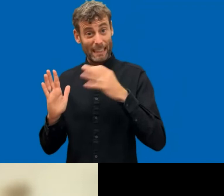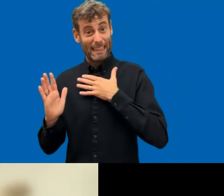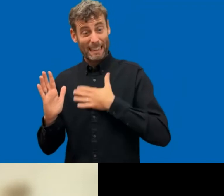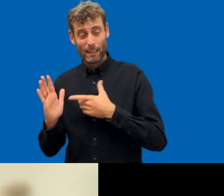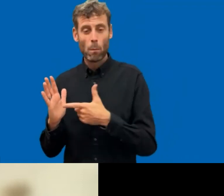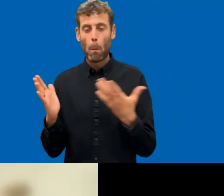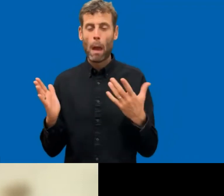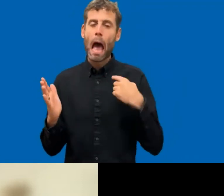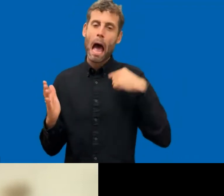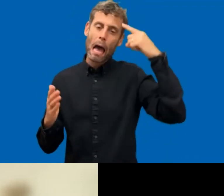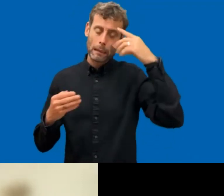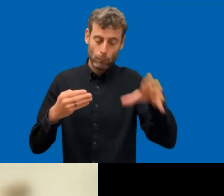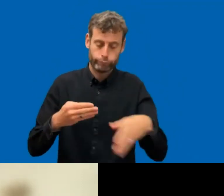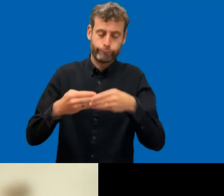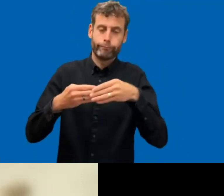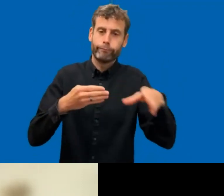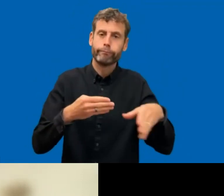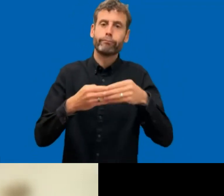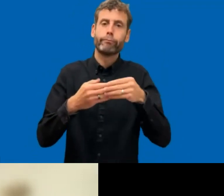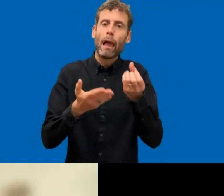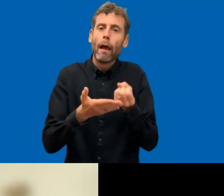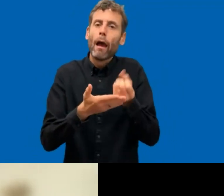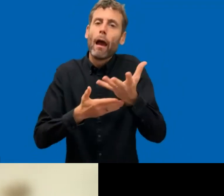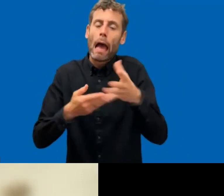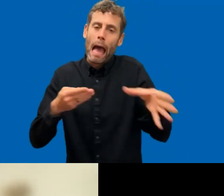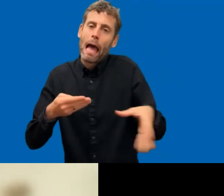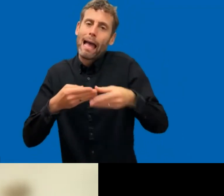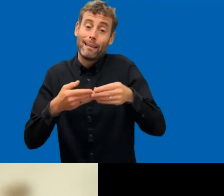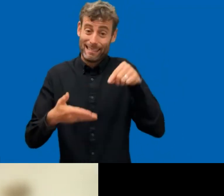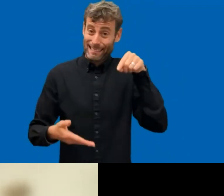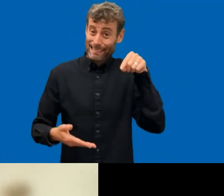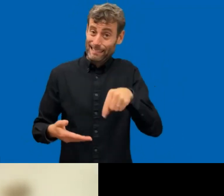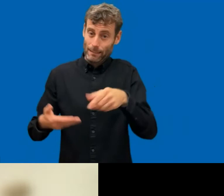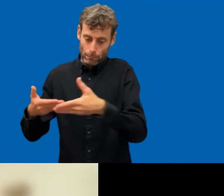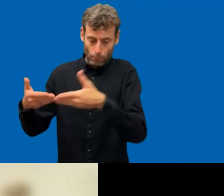materials that need to be provided, as the WCAG do for WCAG, for example,